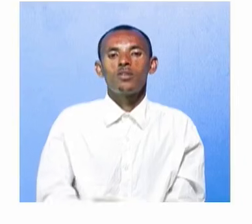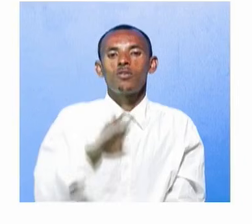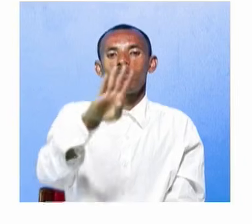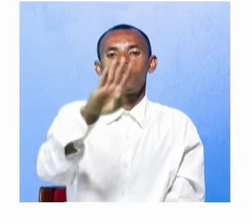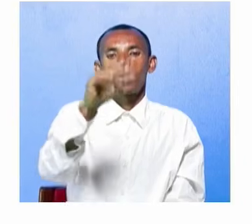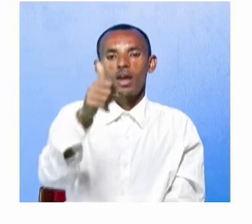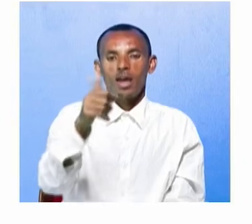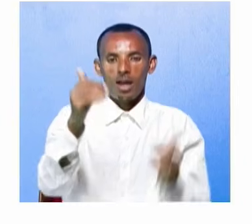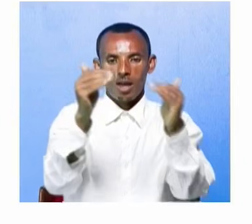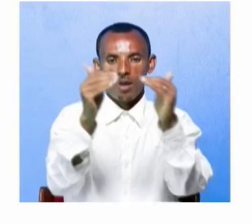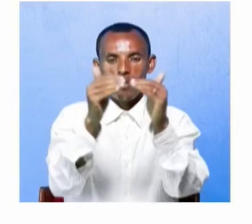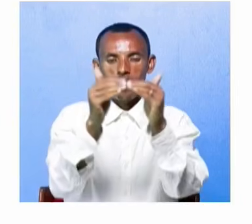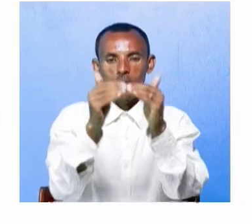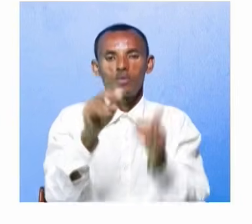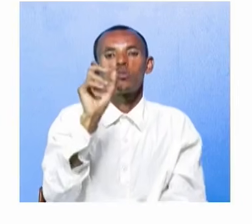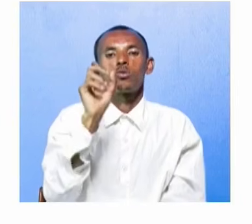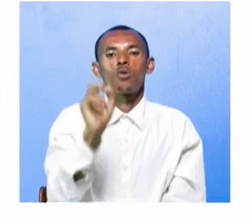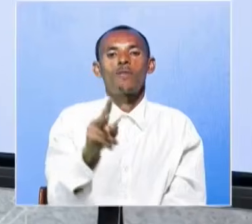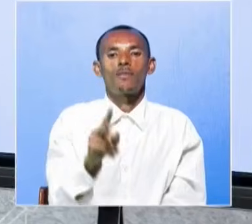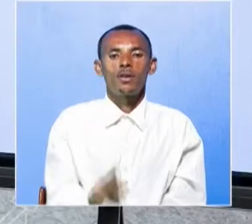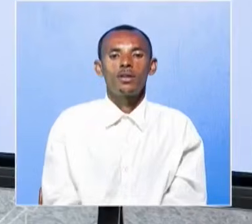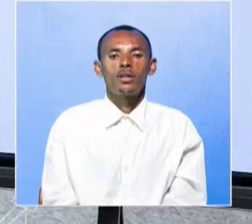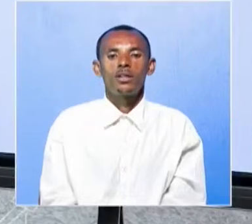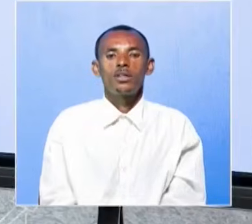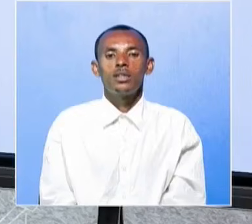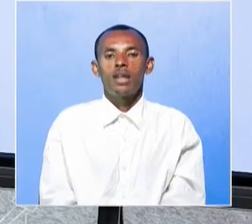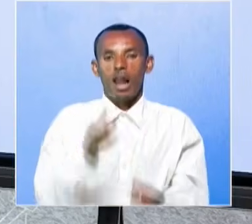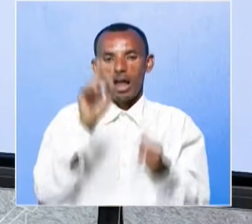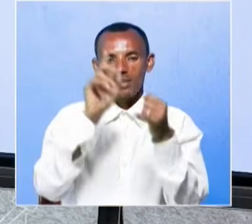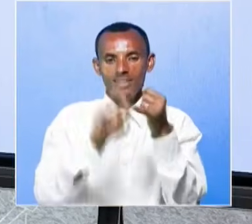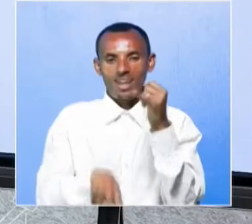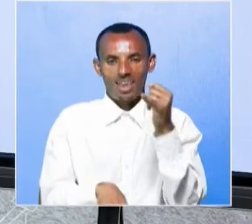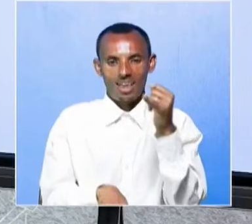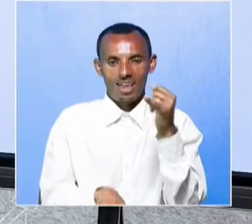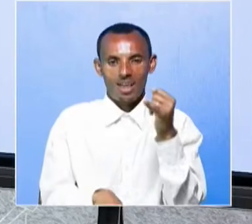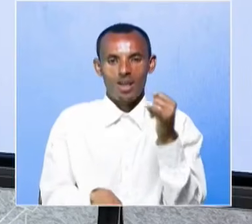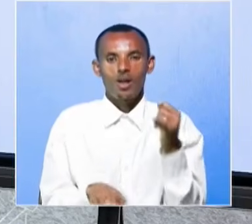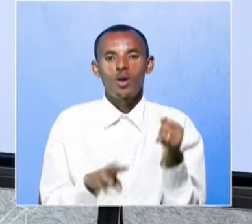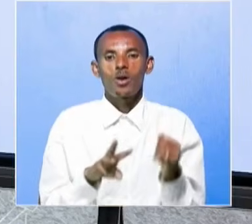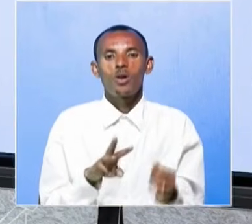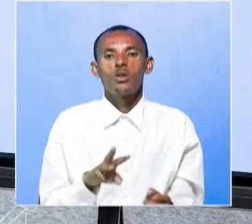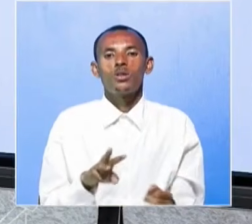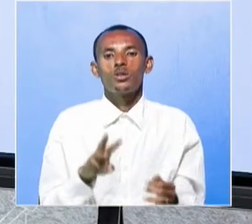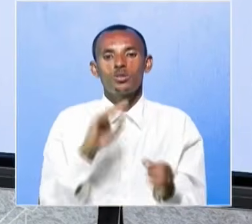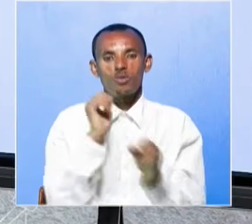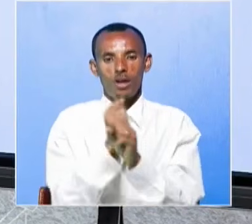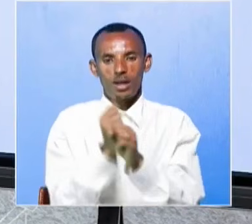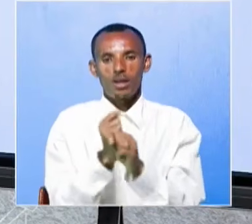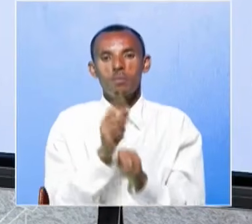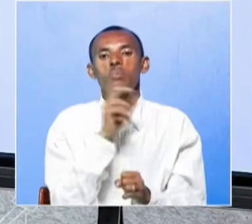4A is equal to 12. Lastly, what do you do to find A?